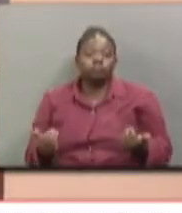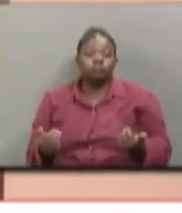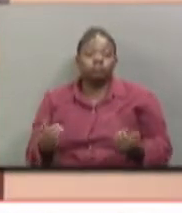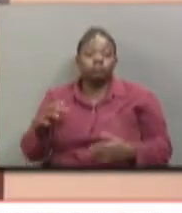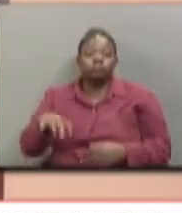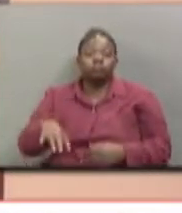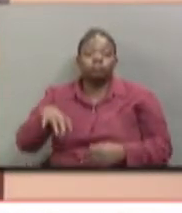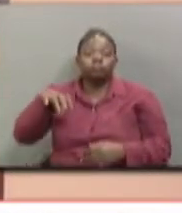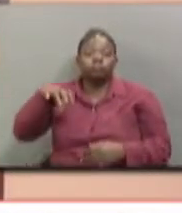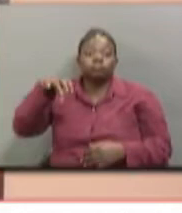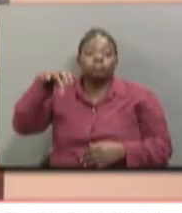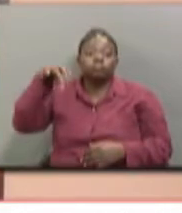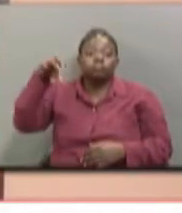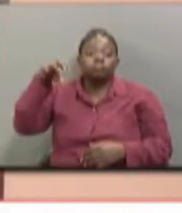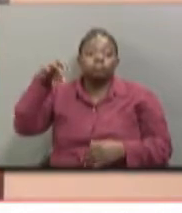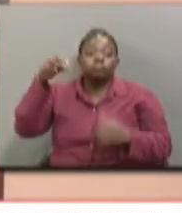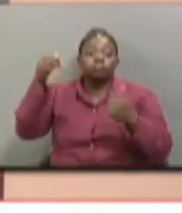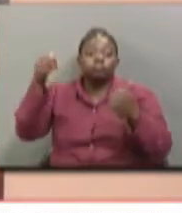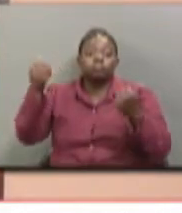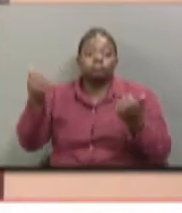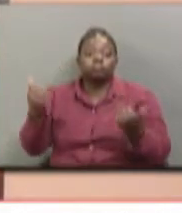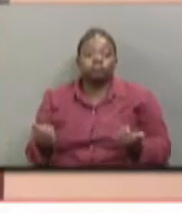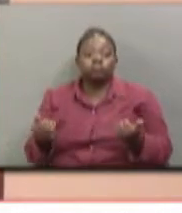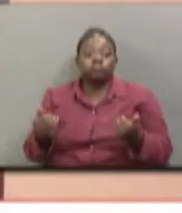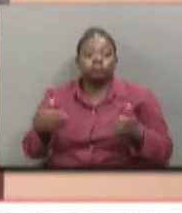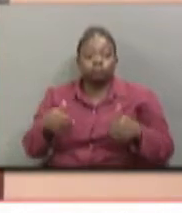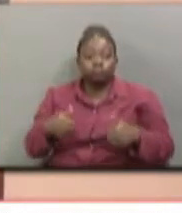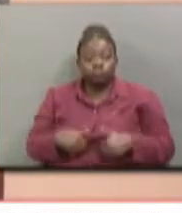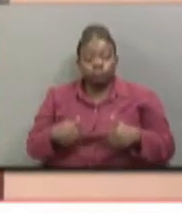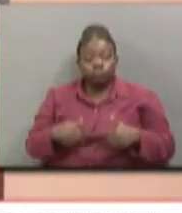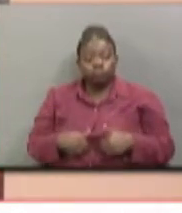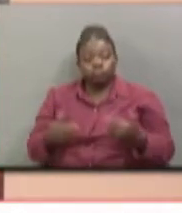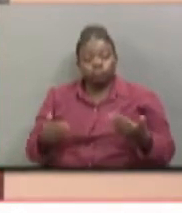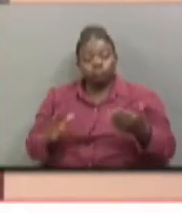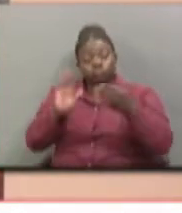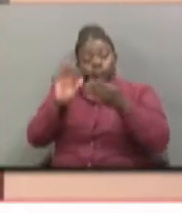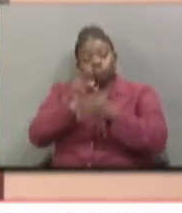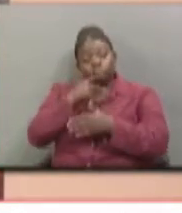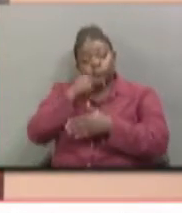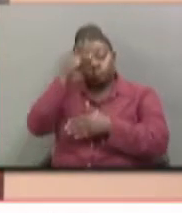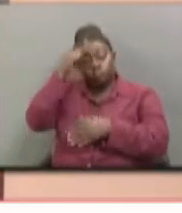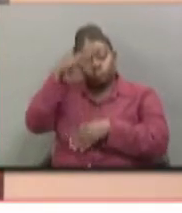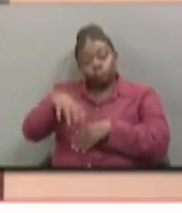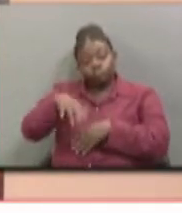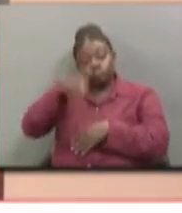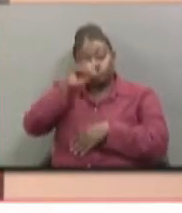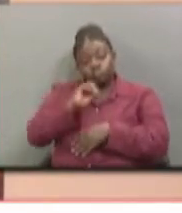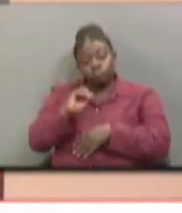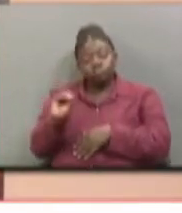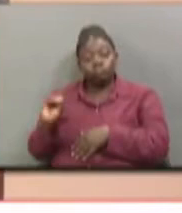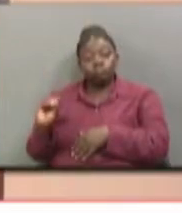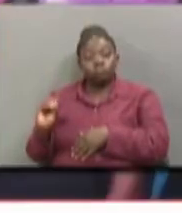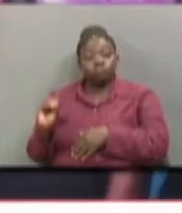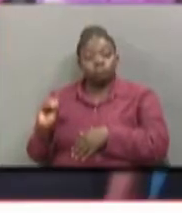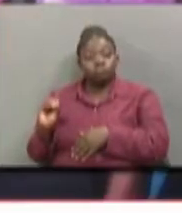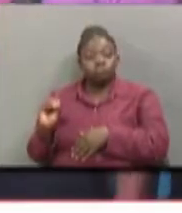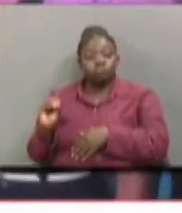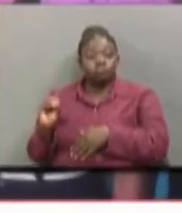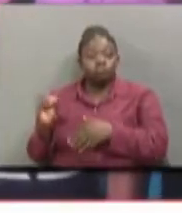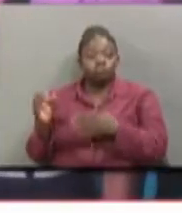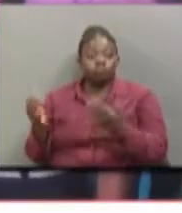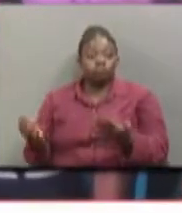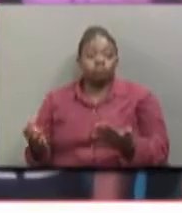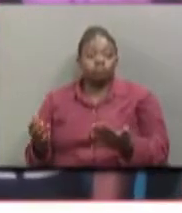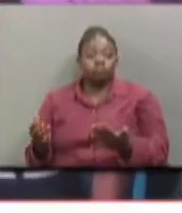temukuze muli kubityalibadde omu maaso g'abazadde tetukola ki? Tetukula. Karo